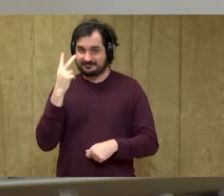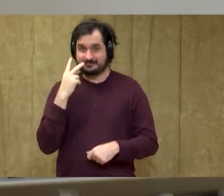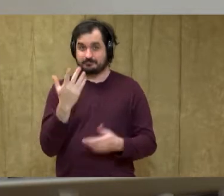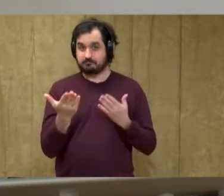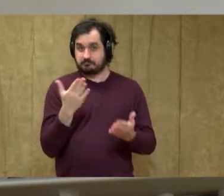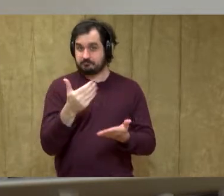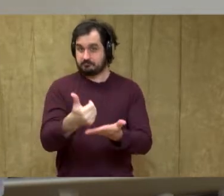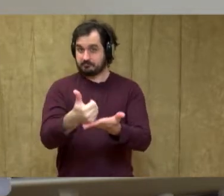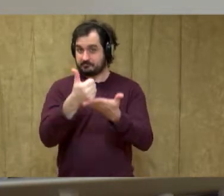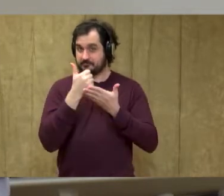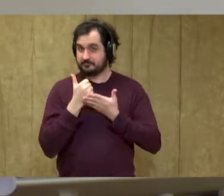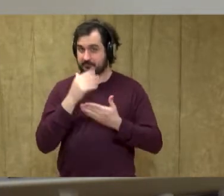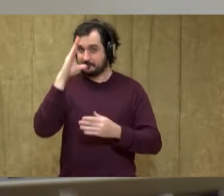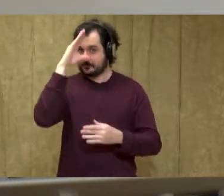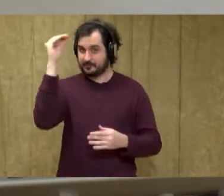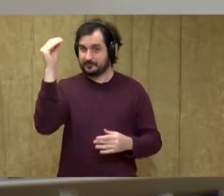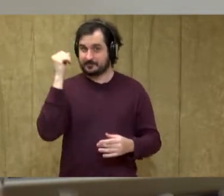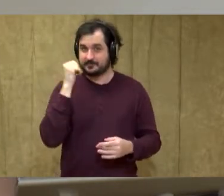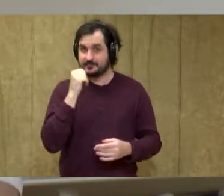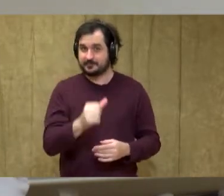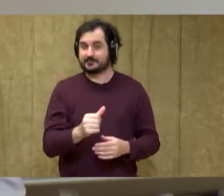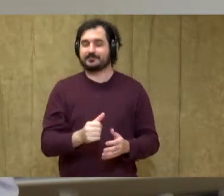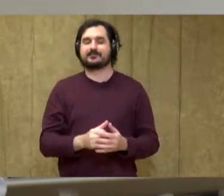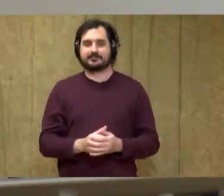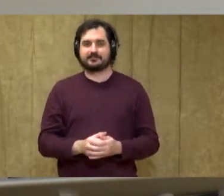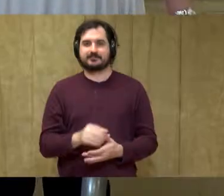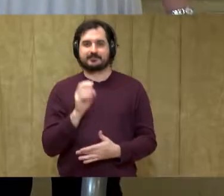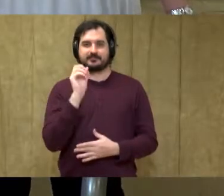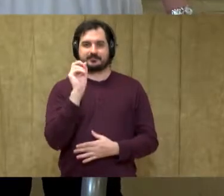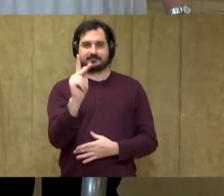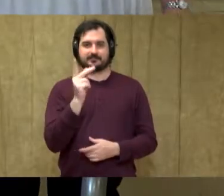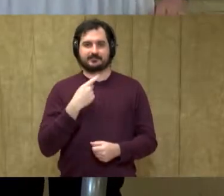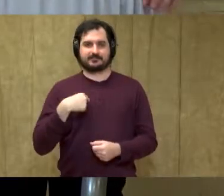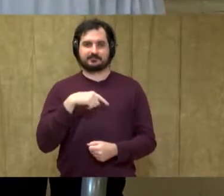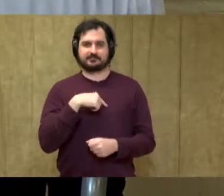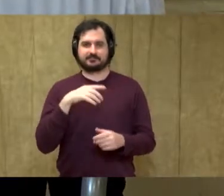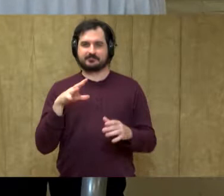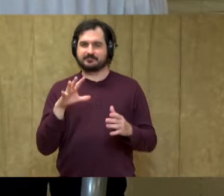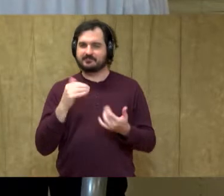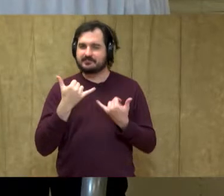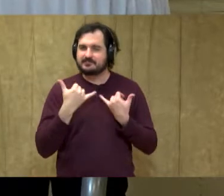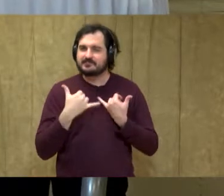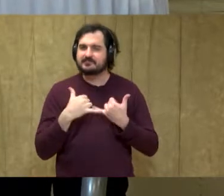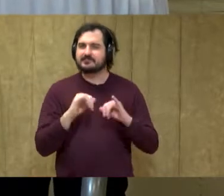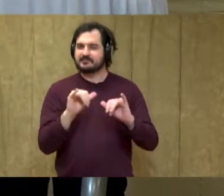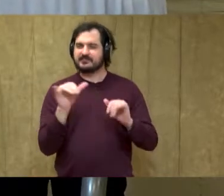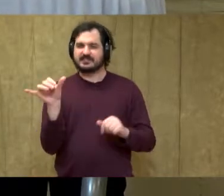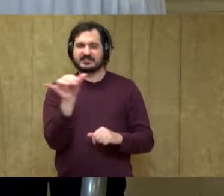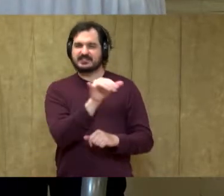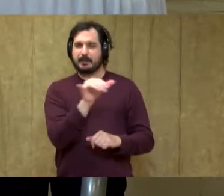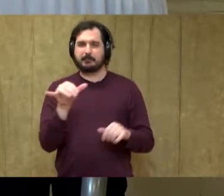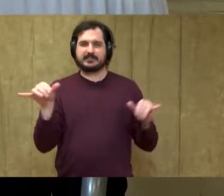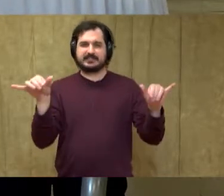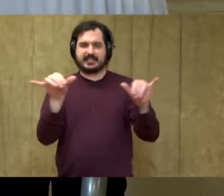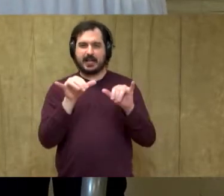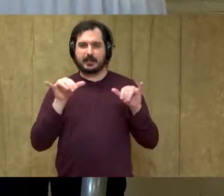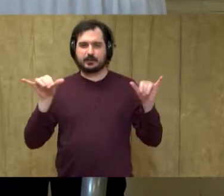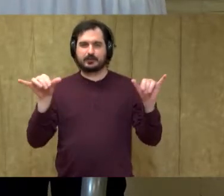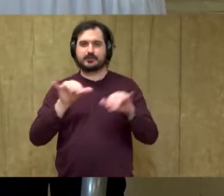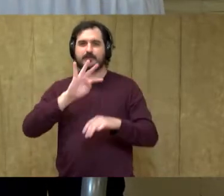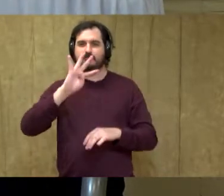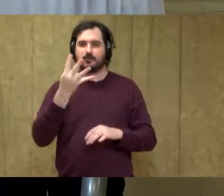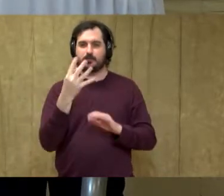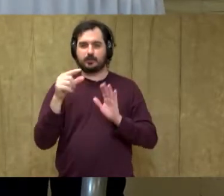girls. All right, so we're still working on the Critical Initiative Standard, or the Critical Standard, fourth grade,